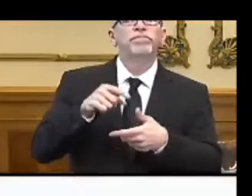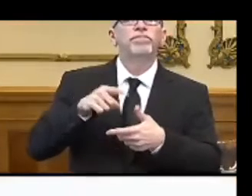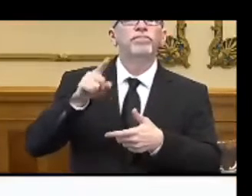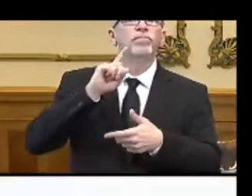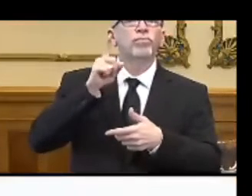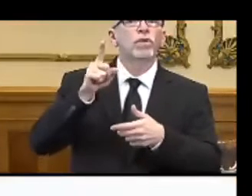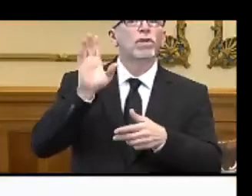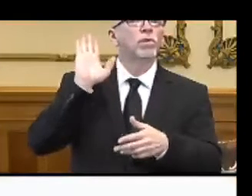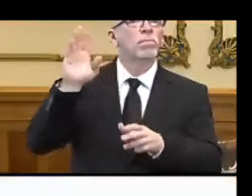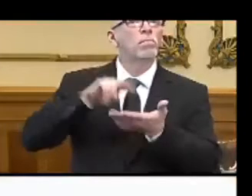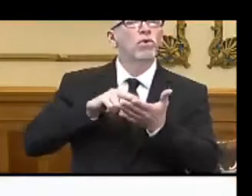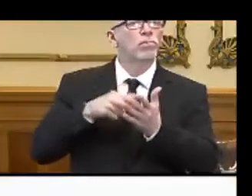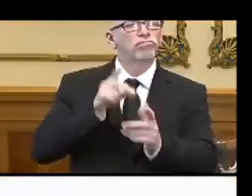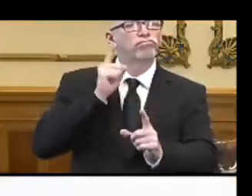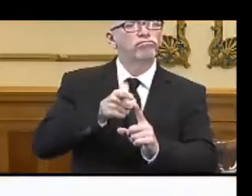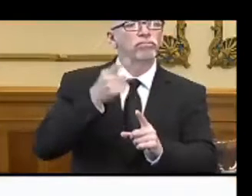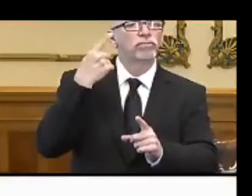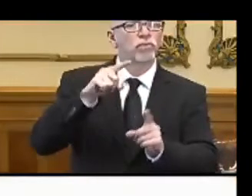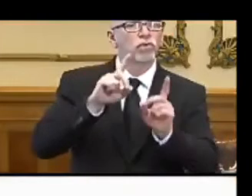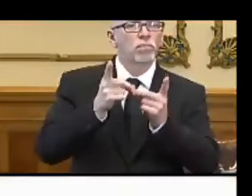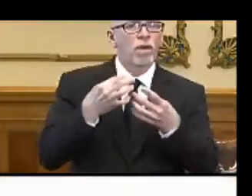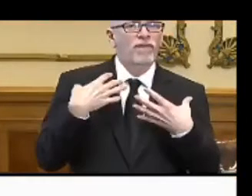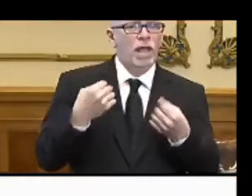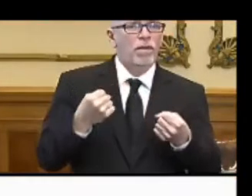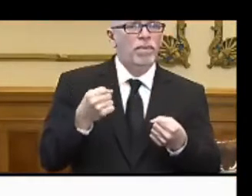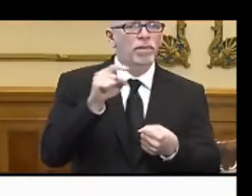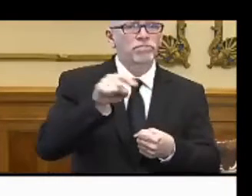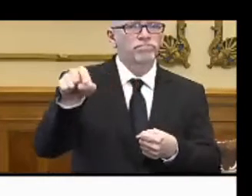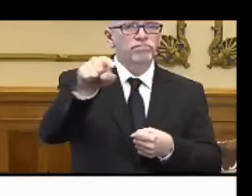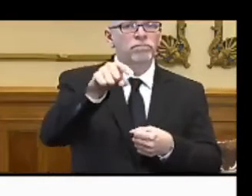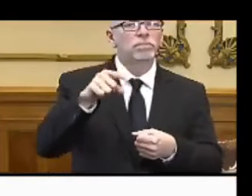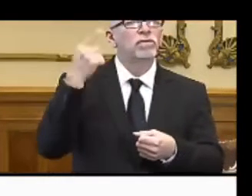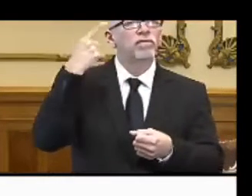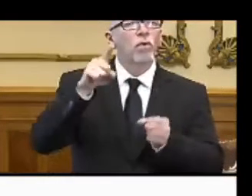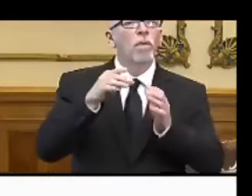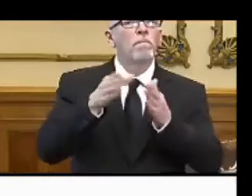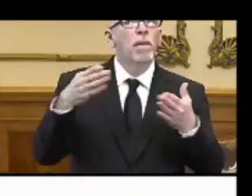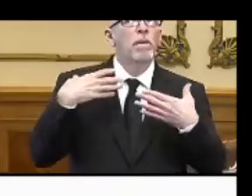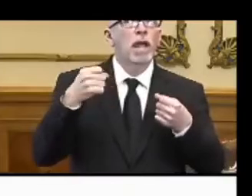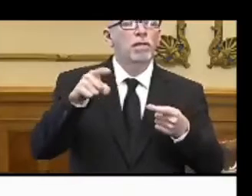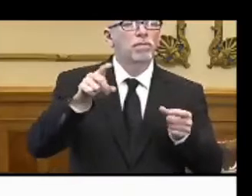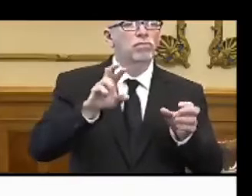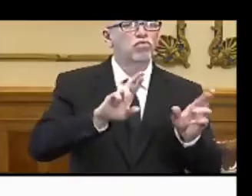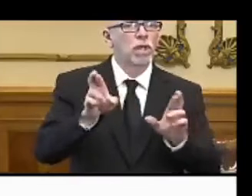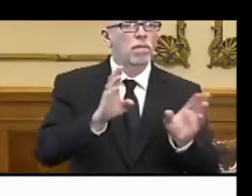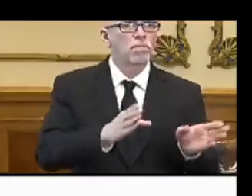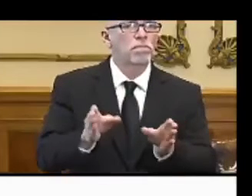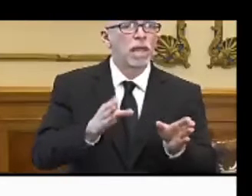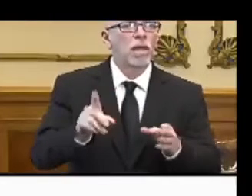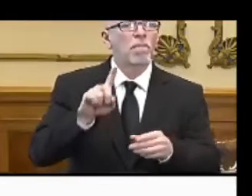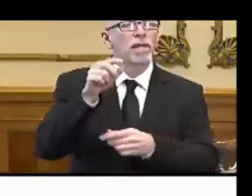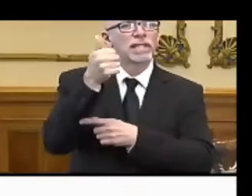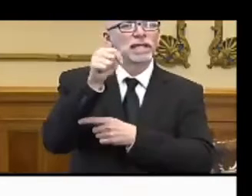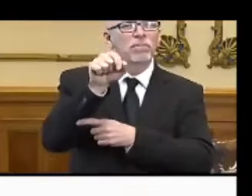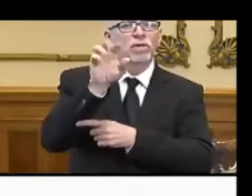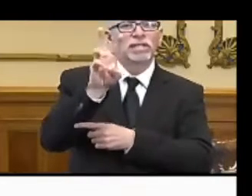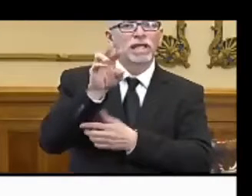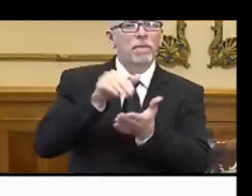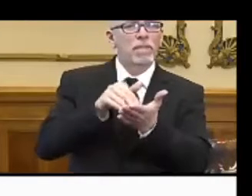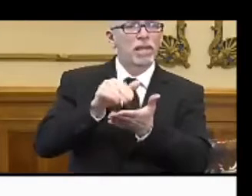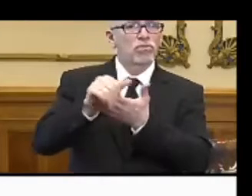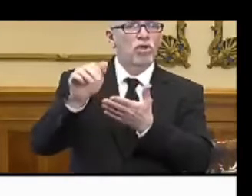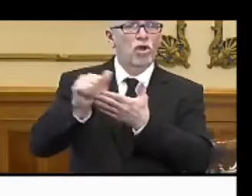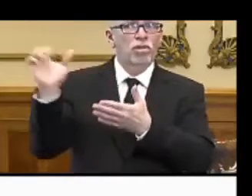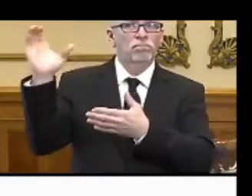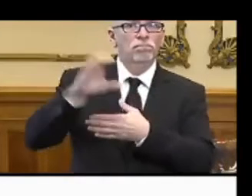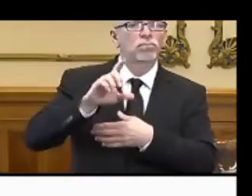and very targeted to our Department of Health. It was for public health preparedness. It was approximately $10.6 million, and